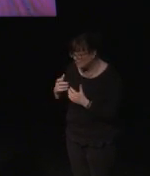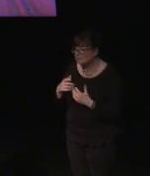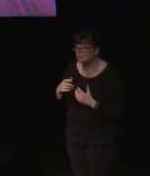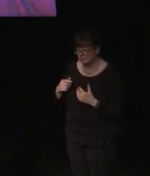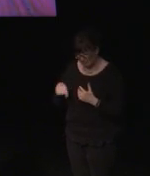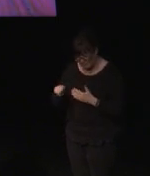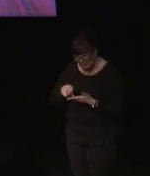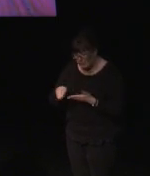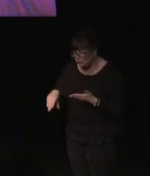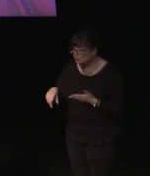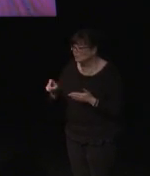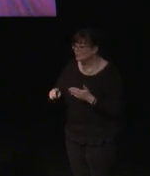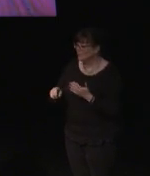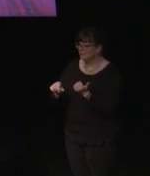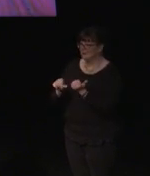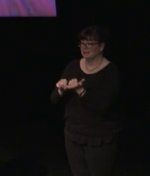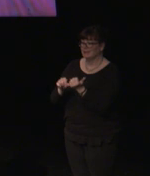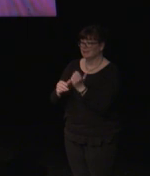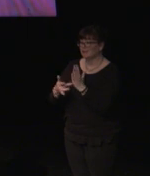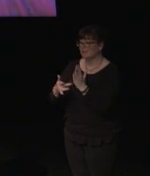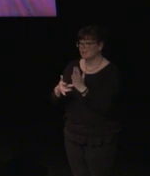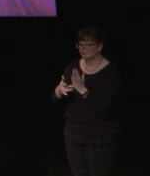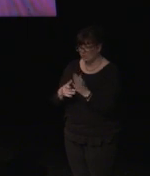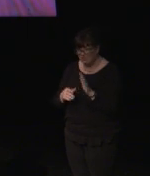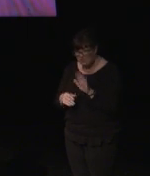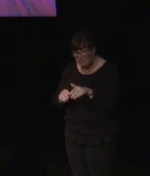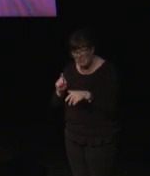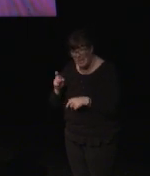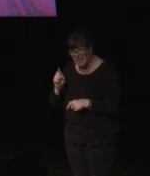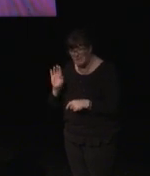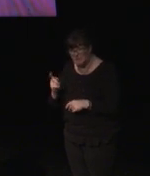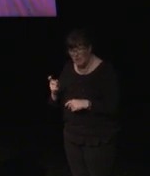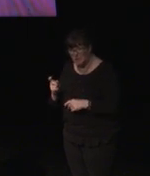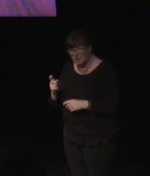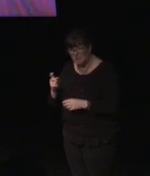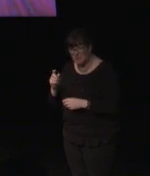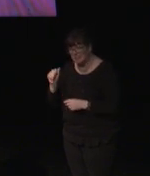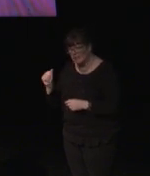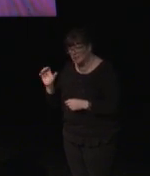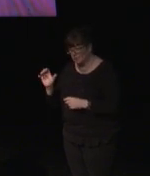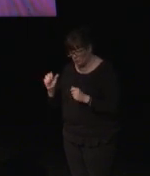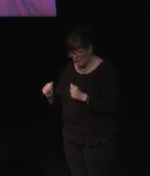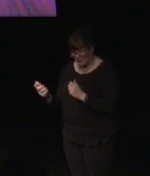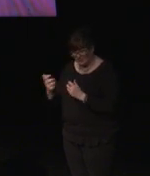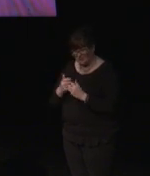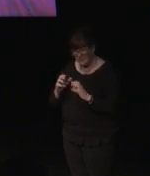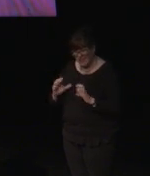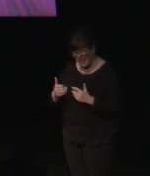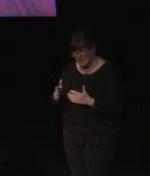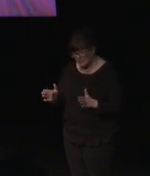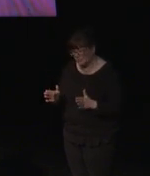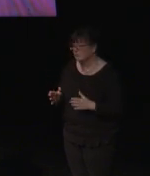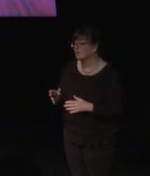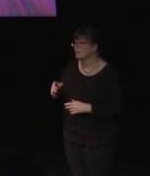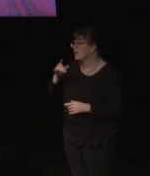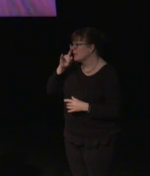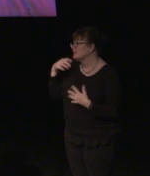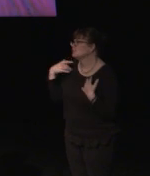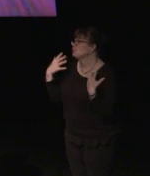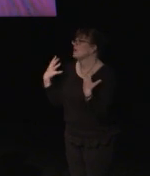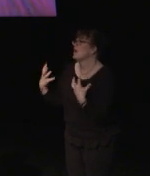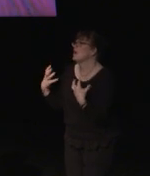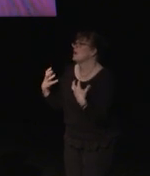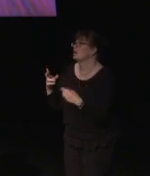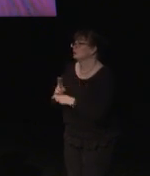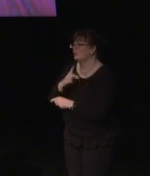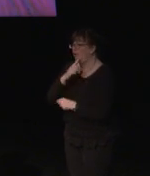use assistive technology, and they want to know if the Xbox Adaptive Controller can kind of work in their classroom. And the reason is the kids want to use it because